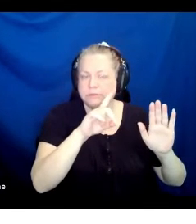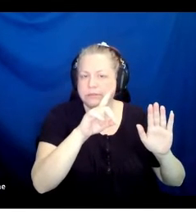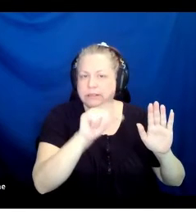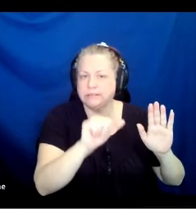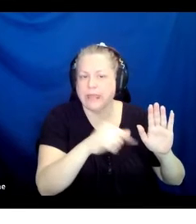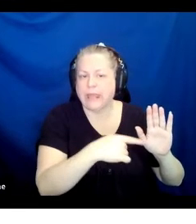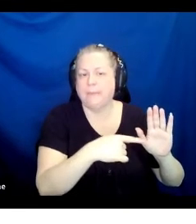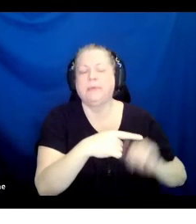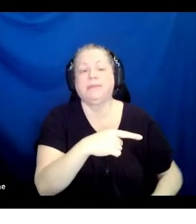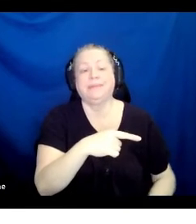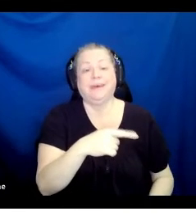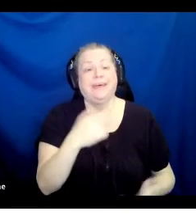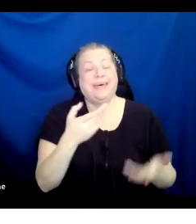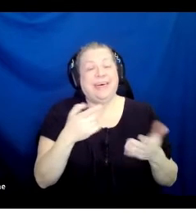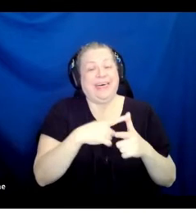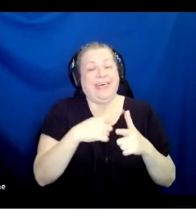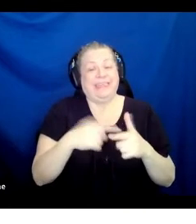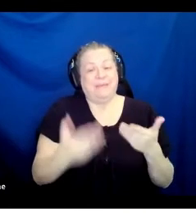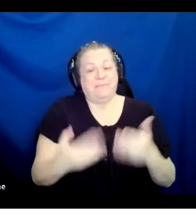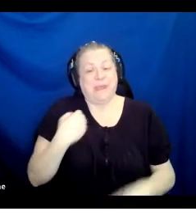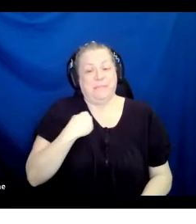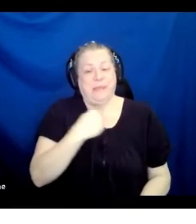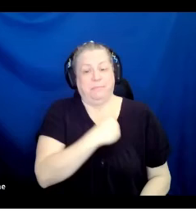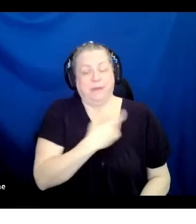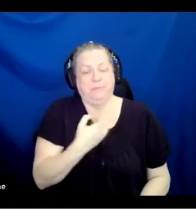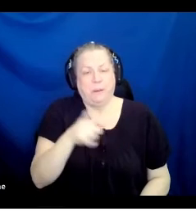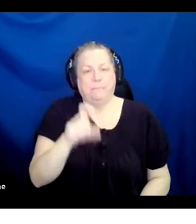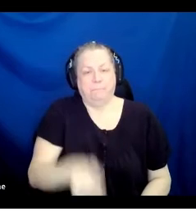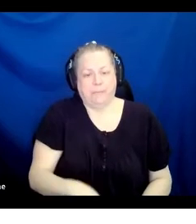the member may need to complete a disability